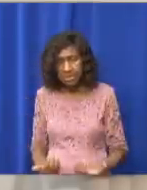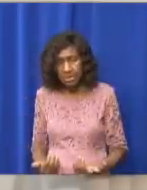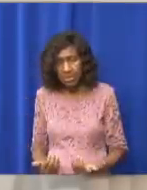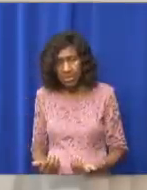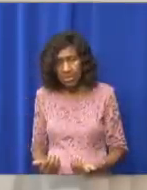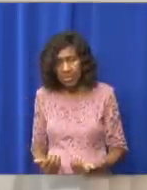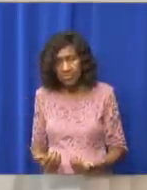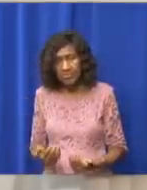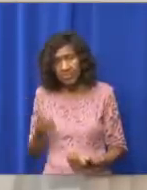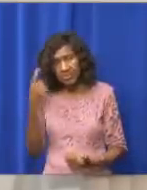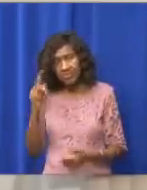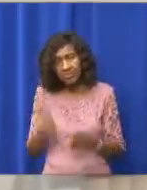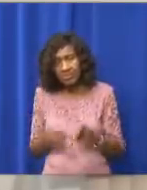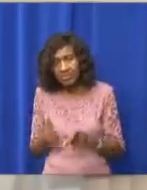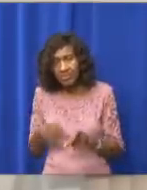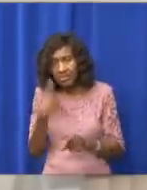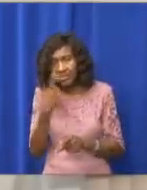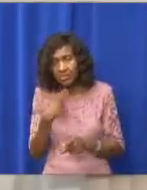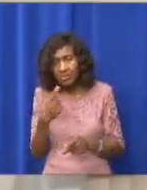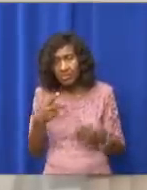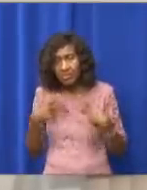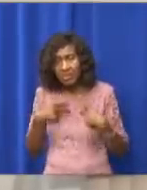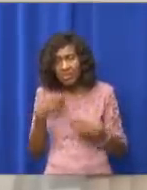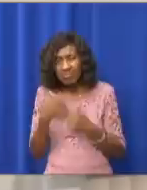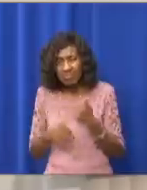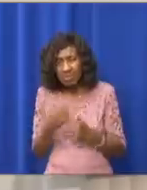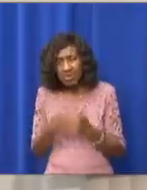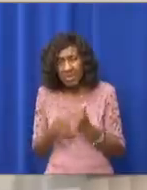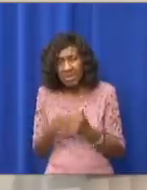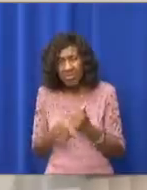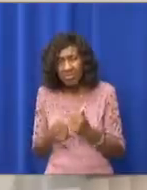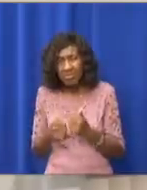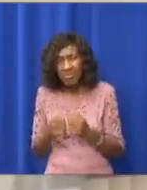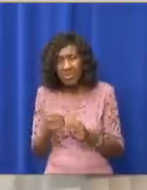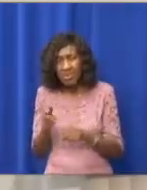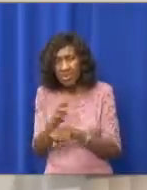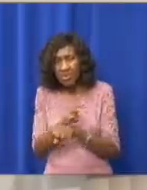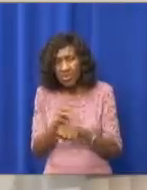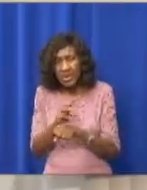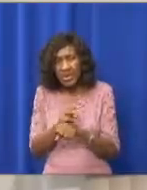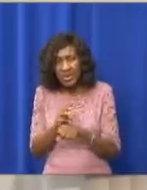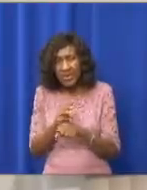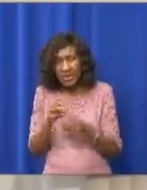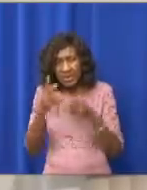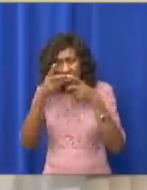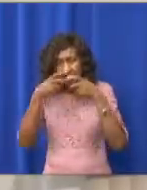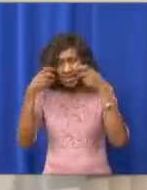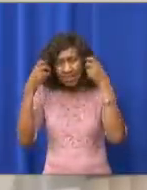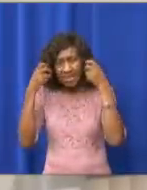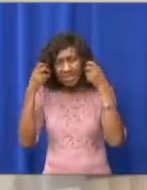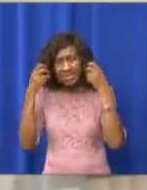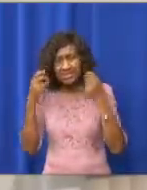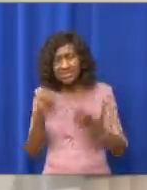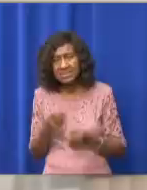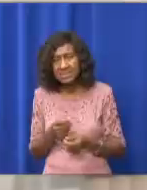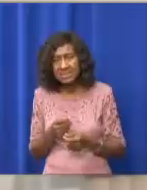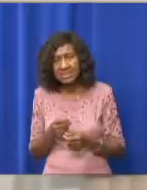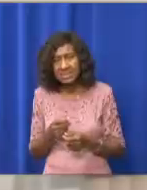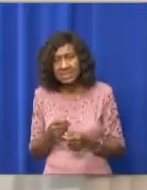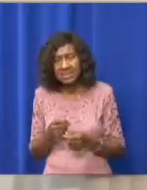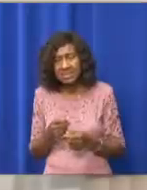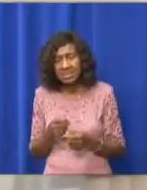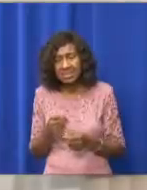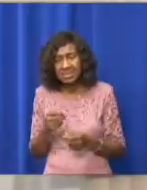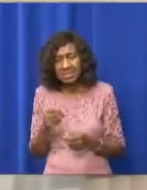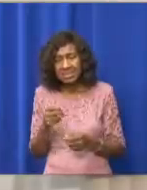For those who may have problems wearing the masks, is there any avenue open to them? Any sort of medical clearance that